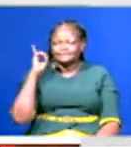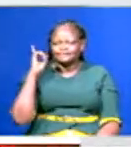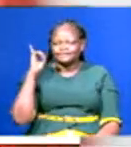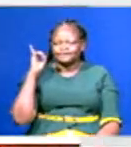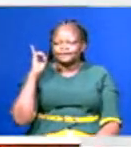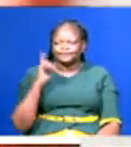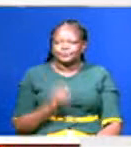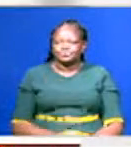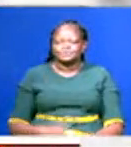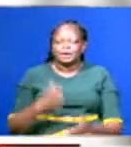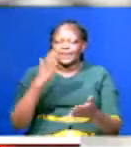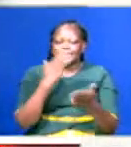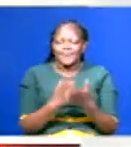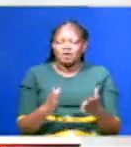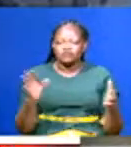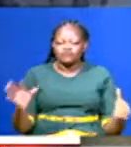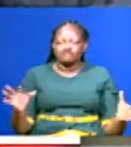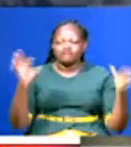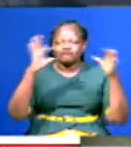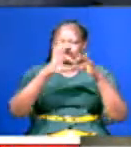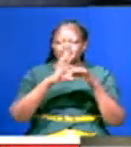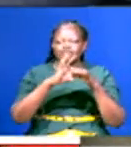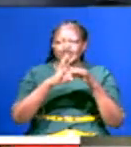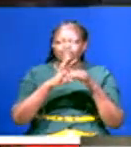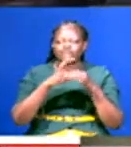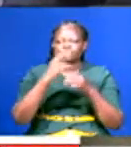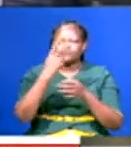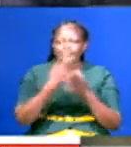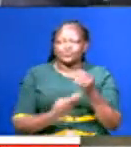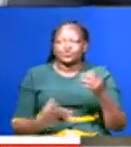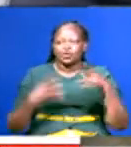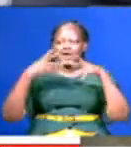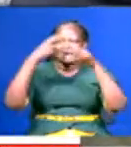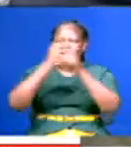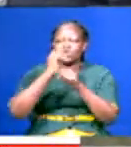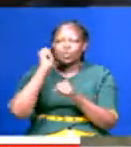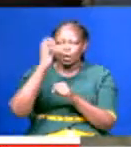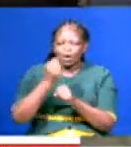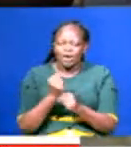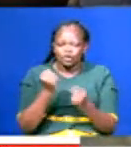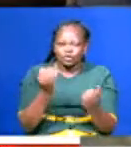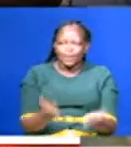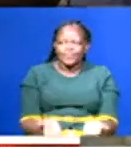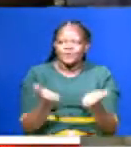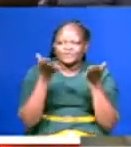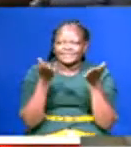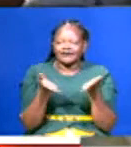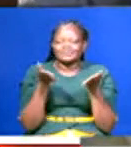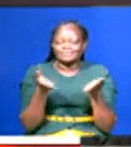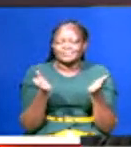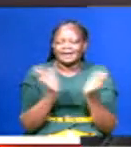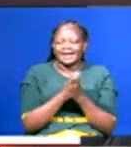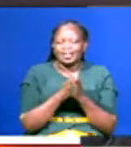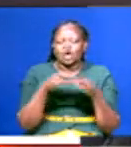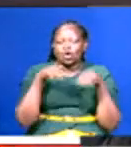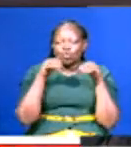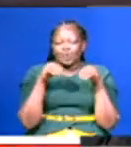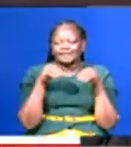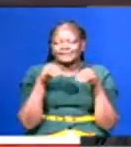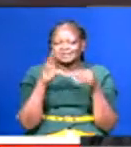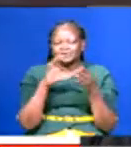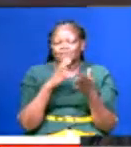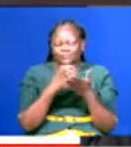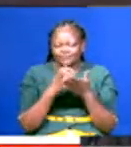As part of the collaboration, the two organizations will work to improve the availability and quality of funding dedicated